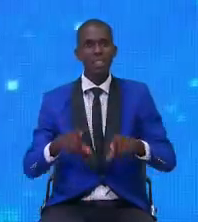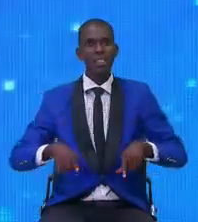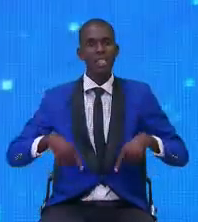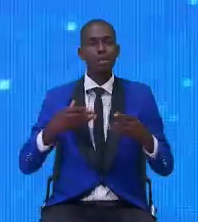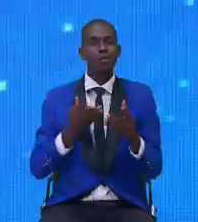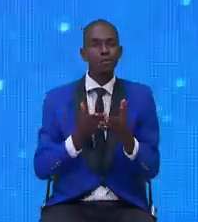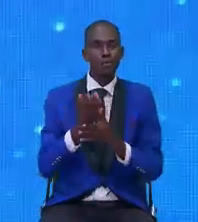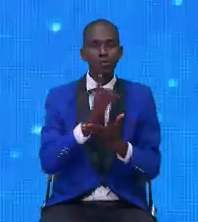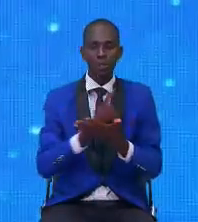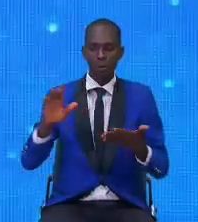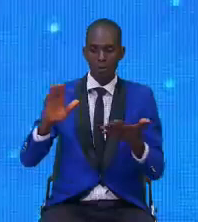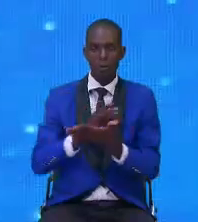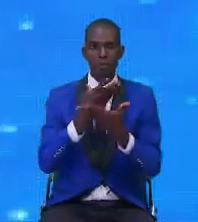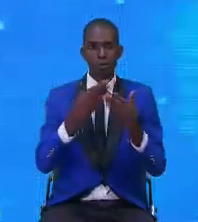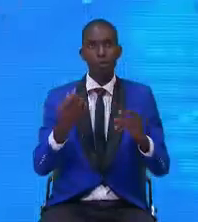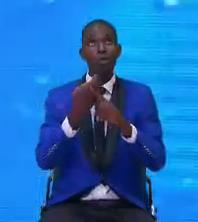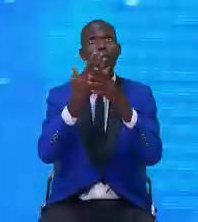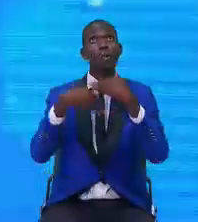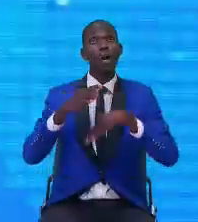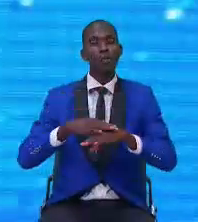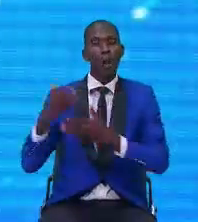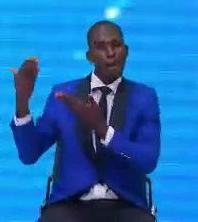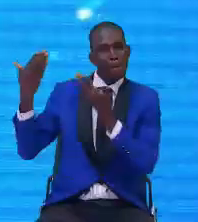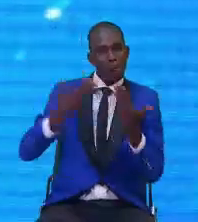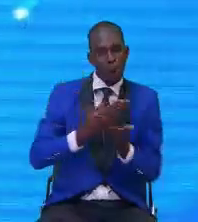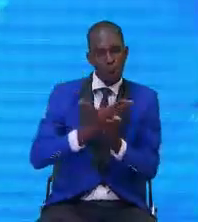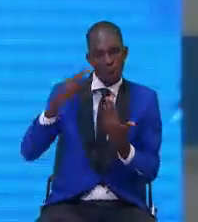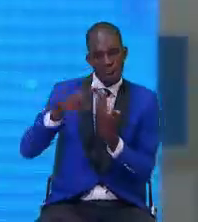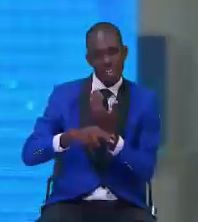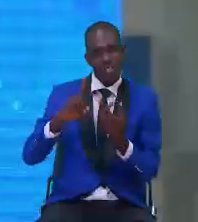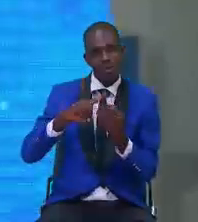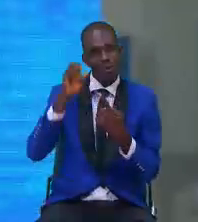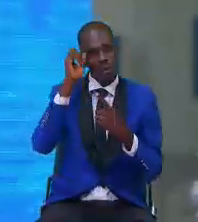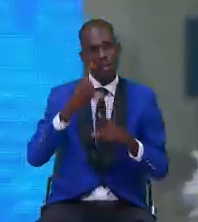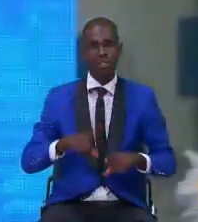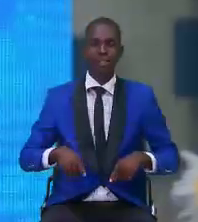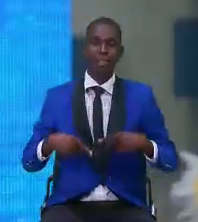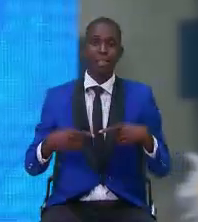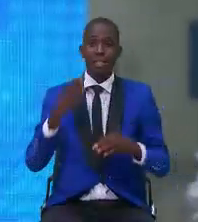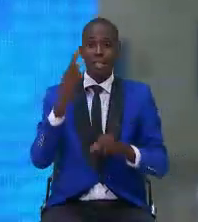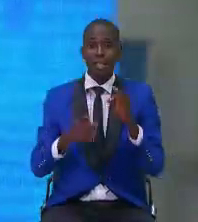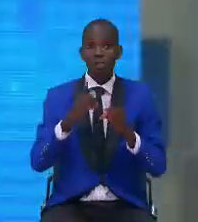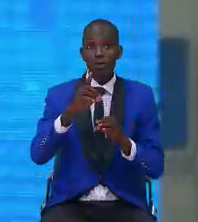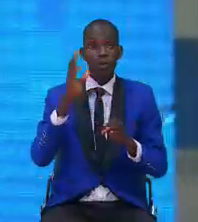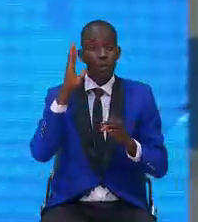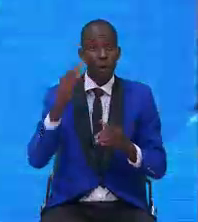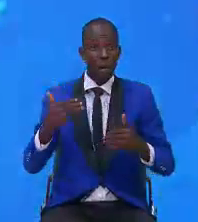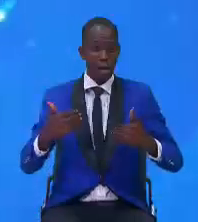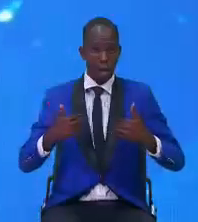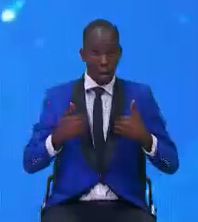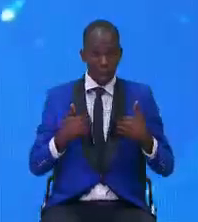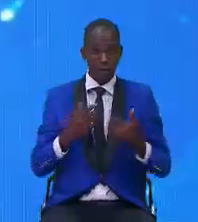in holiness into his life. And if you are going to have the divine solution, all the barriers